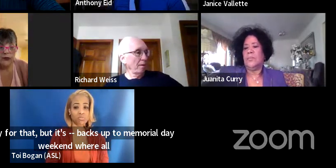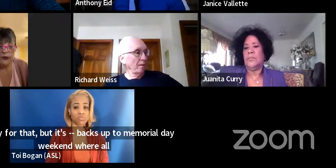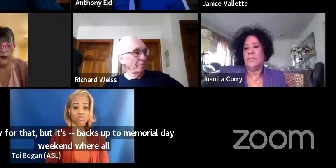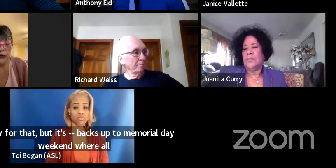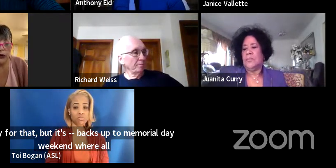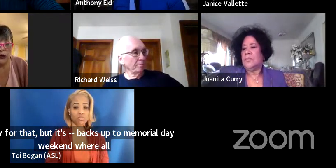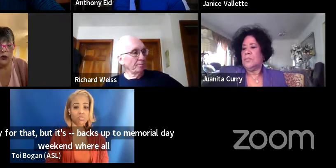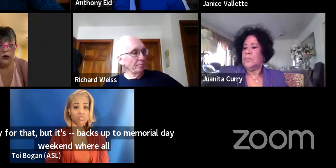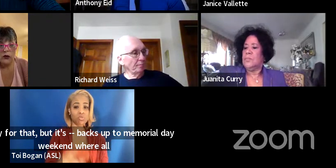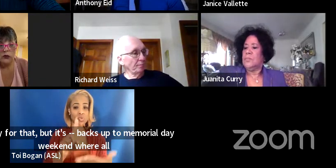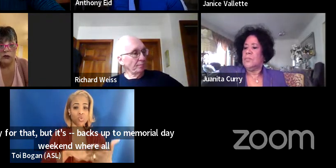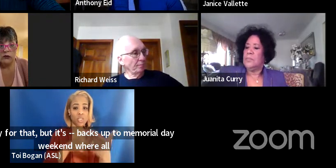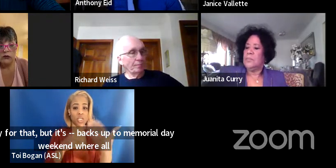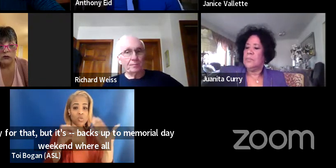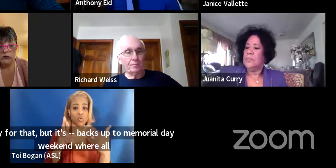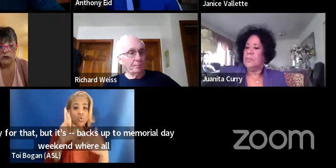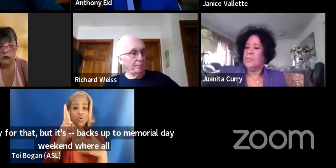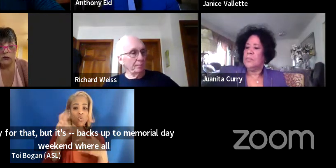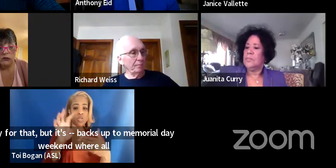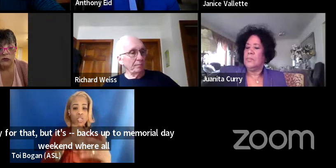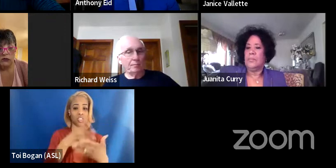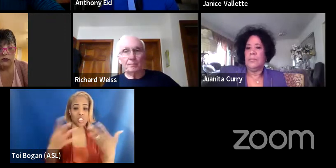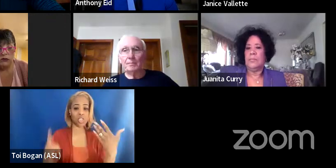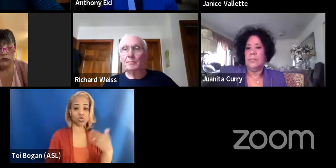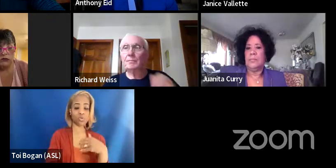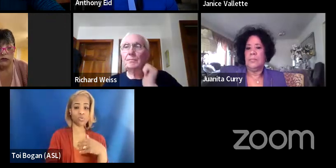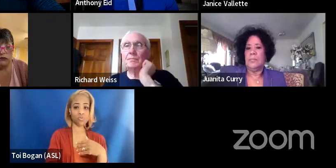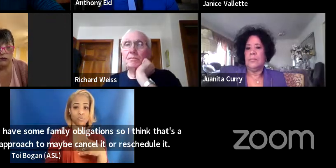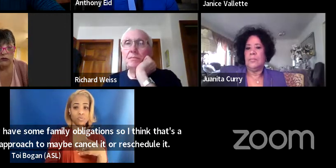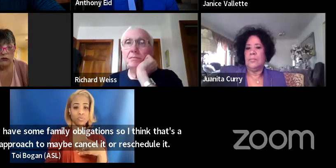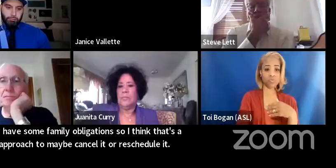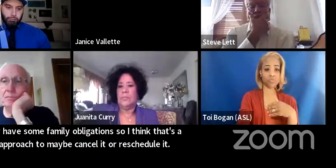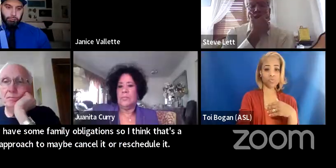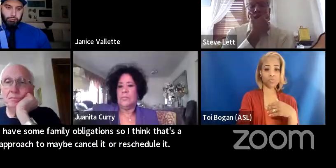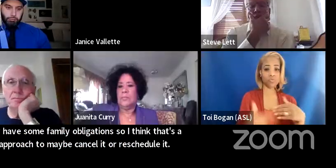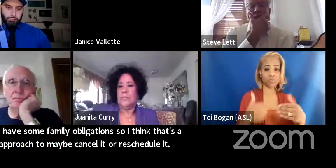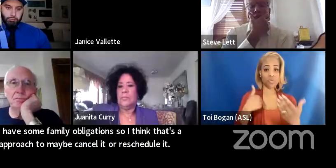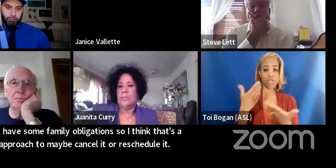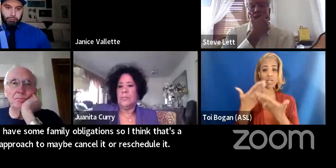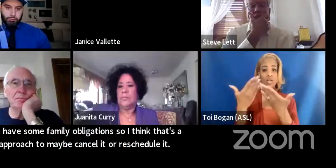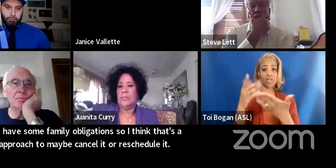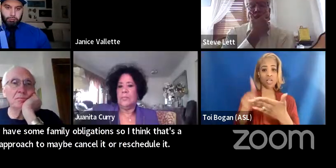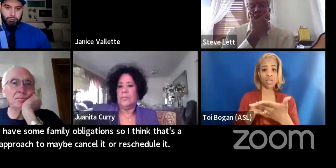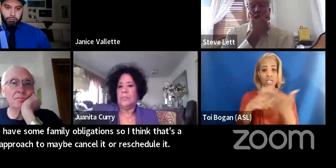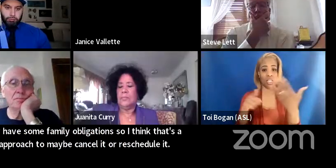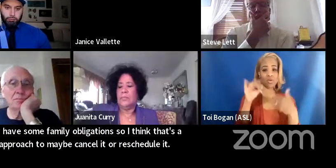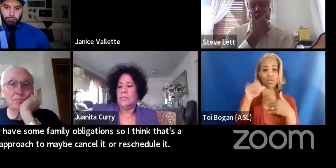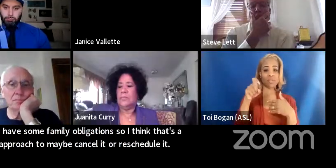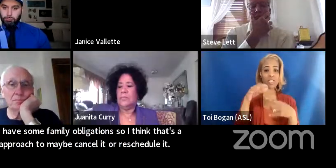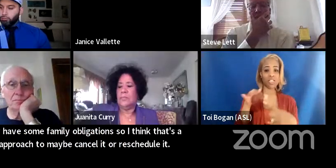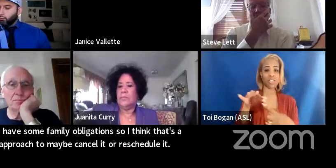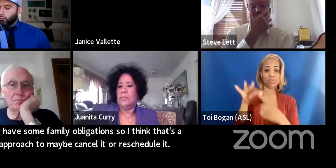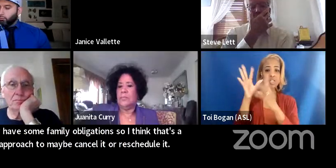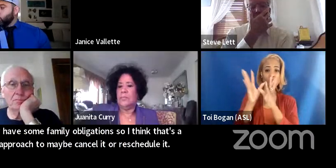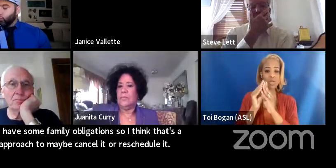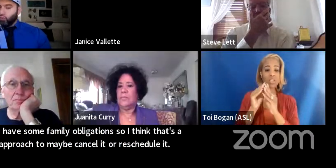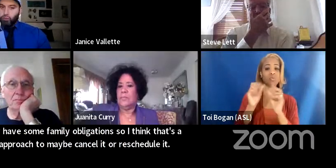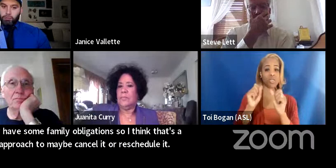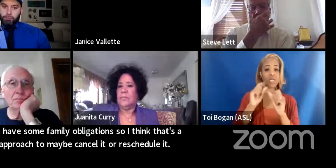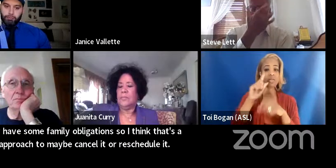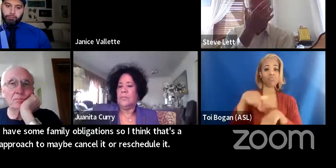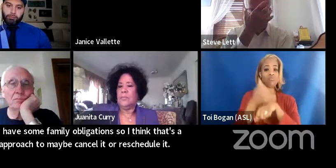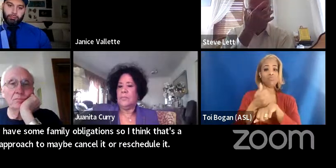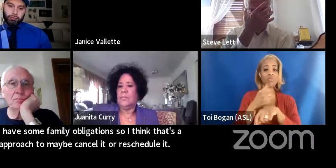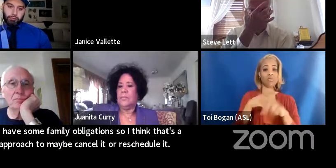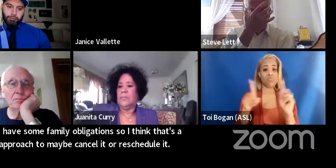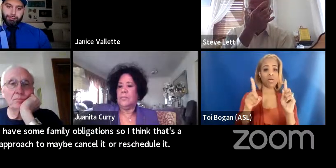it. And so I would like to suggest canceling the meeting. And then if we need a special meeting, we can call it. But, you